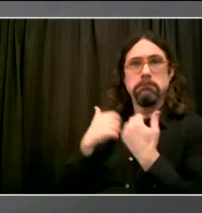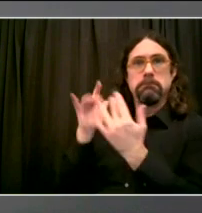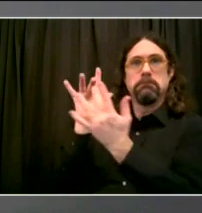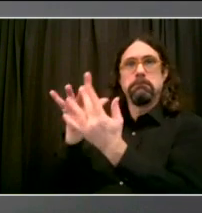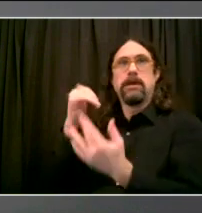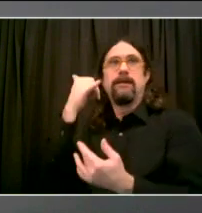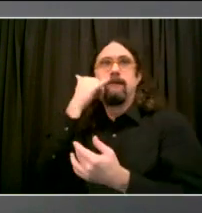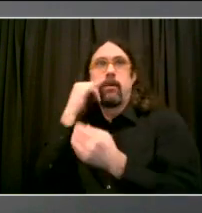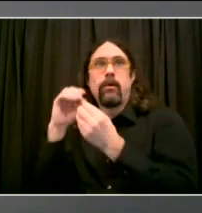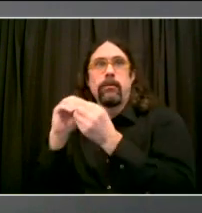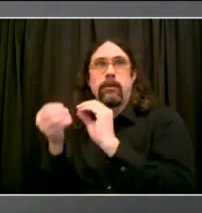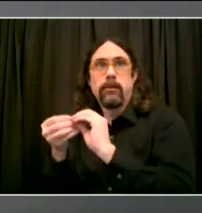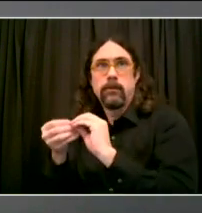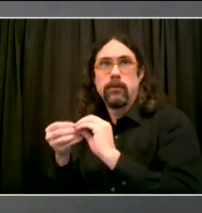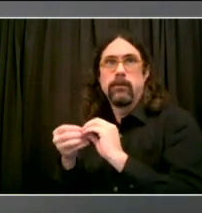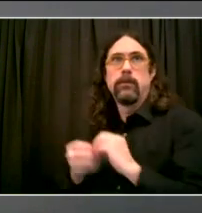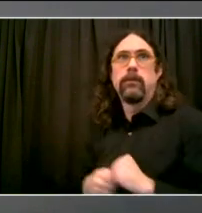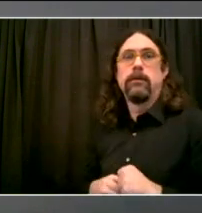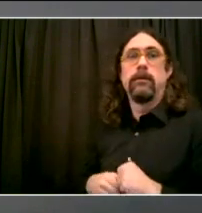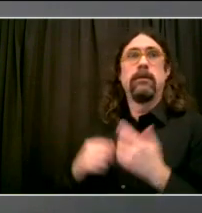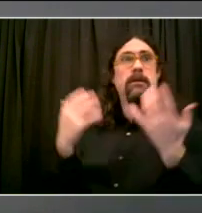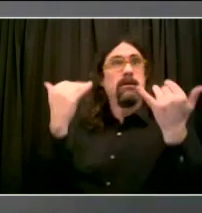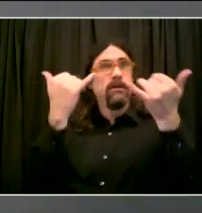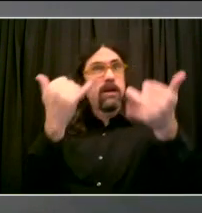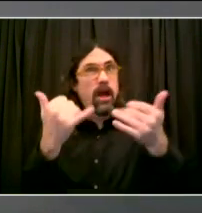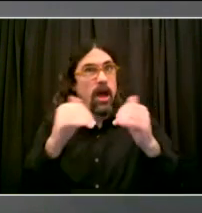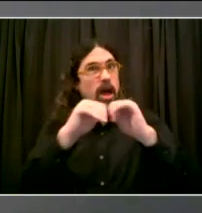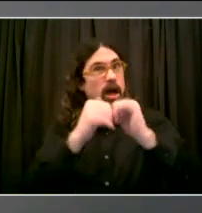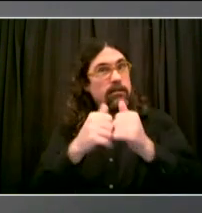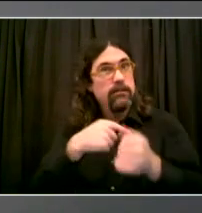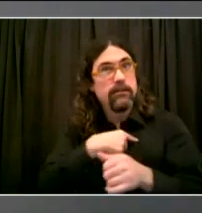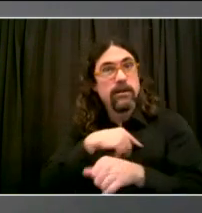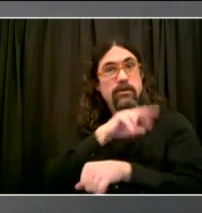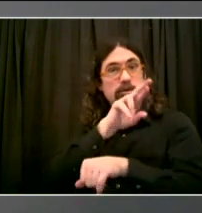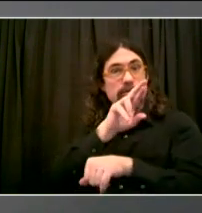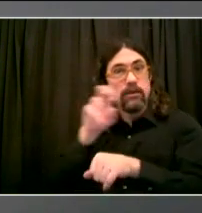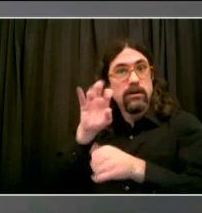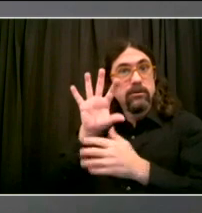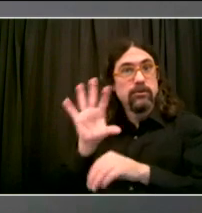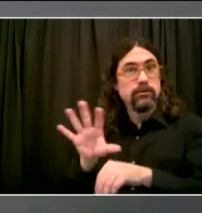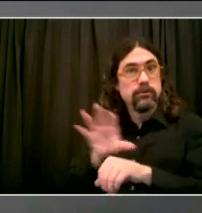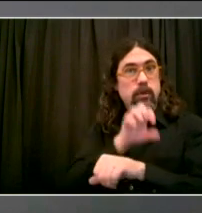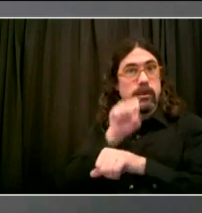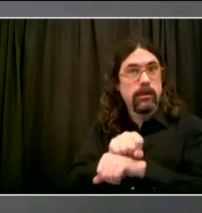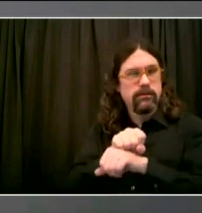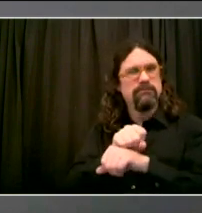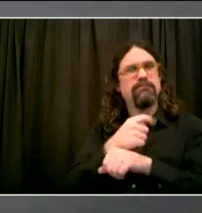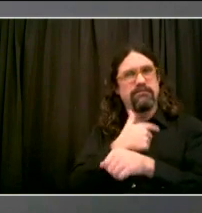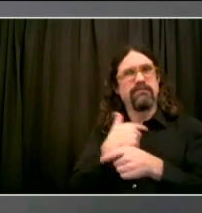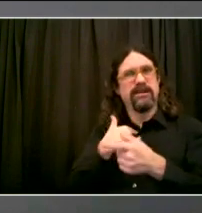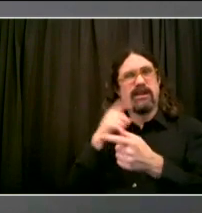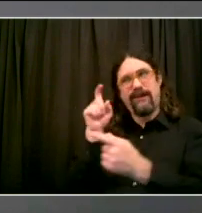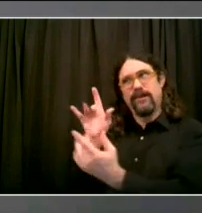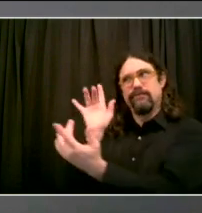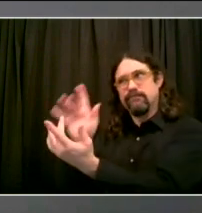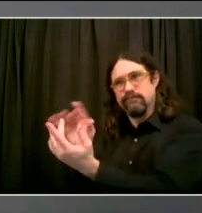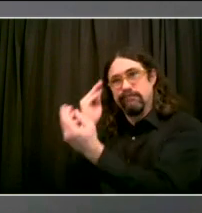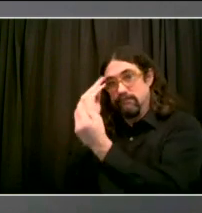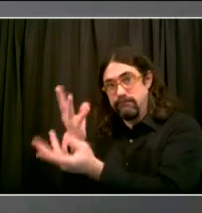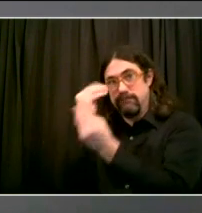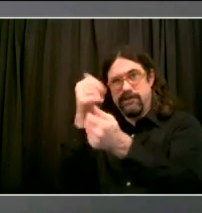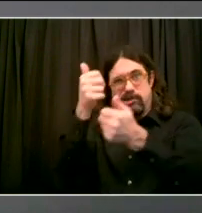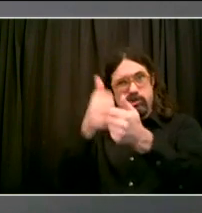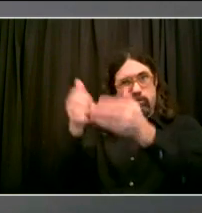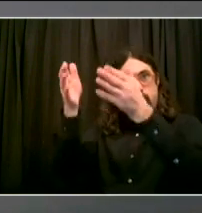get rescheduled. So what we typically do is we put people into the next available appointment at